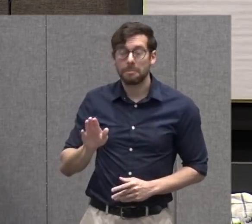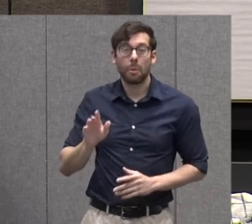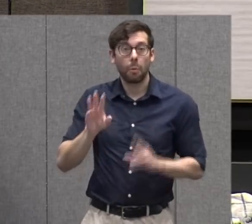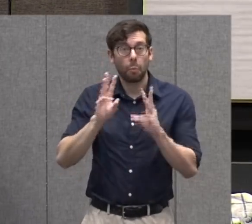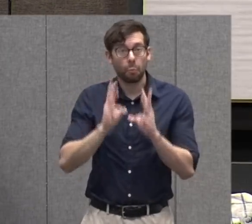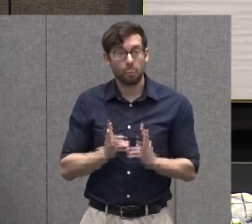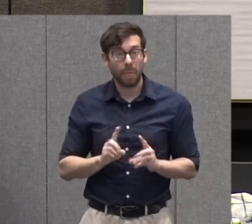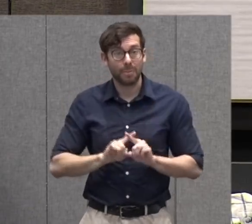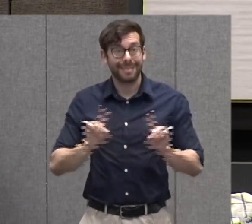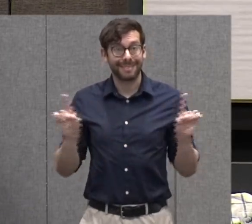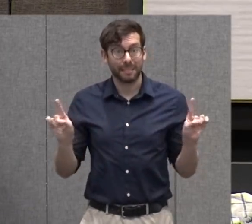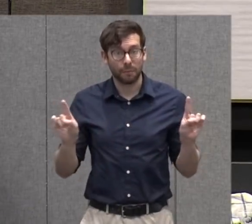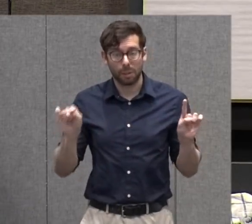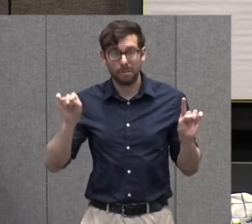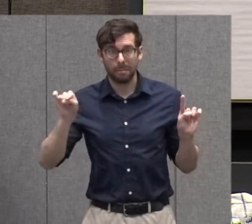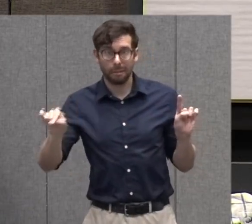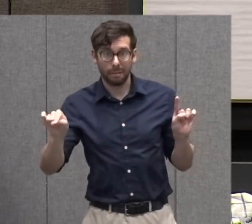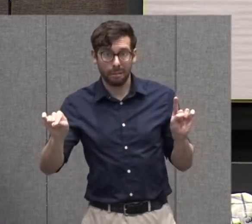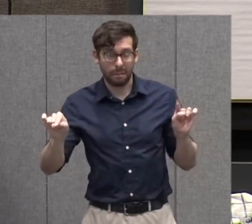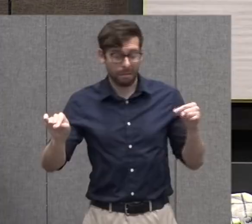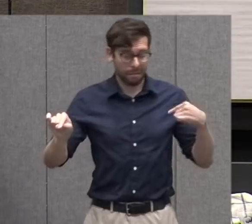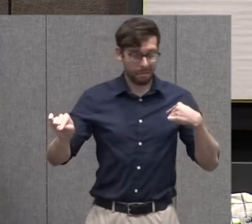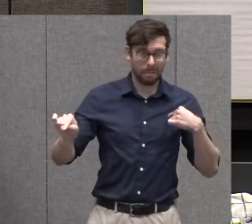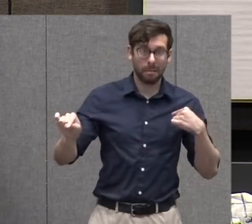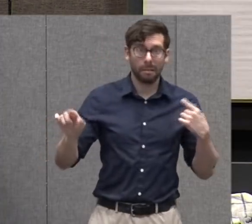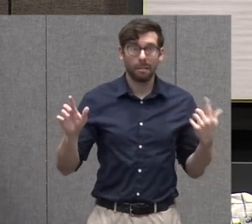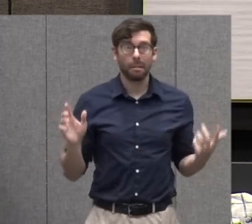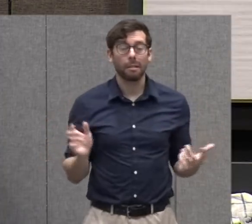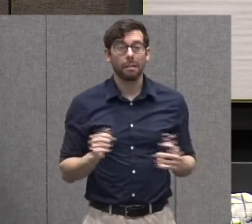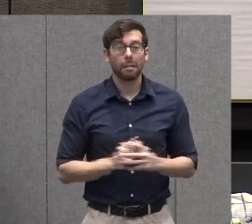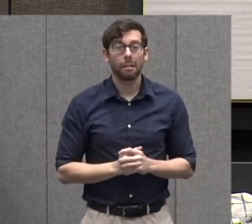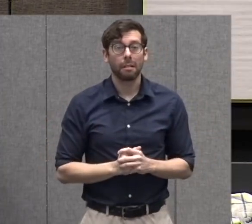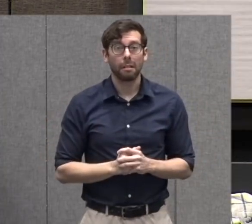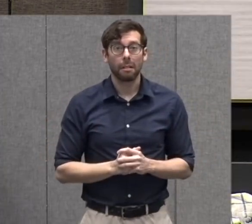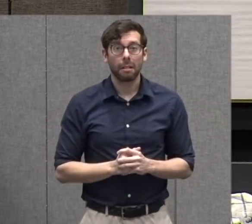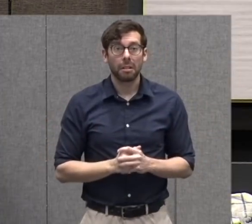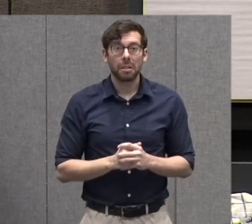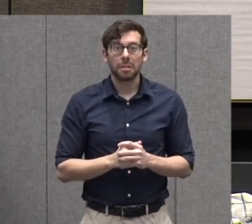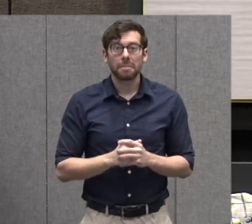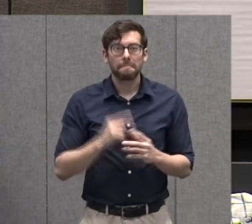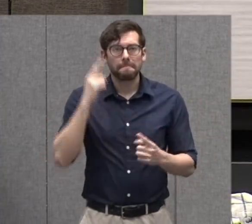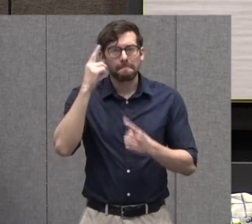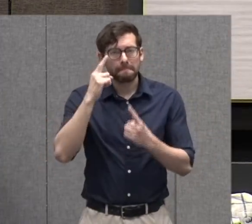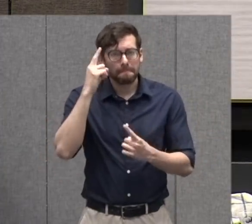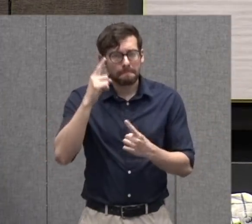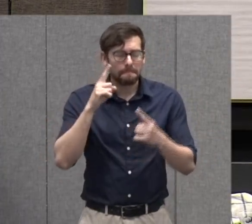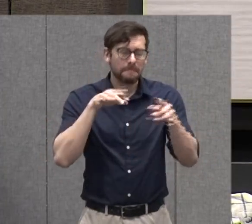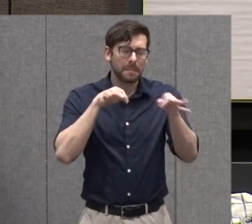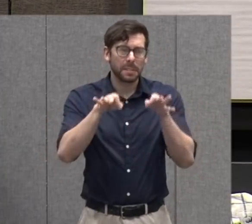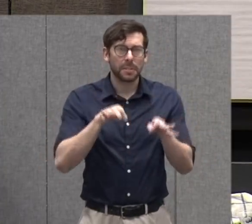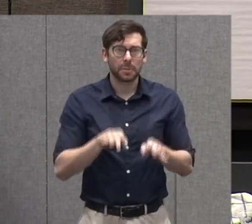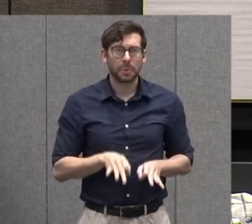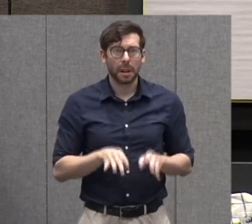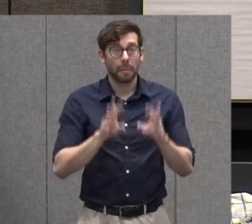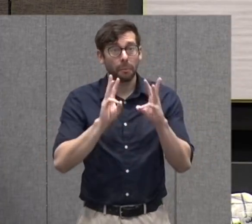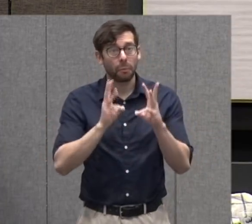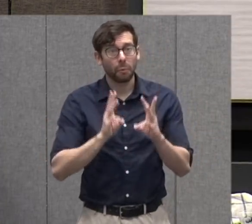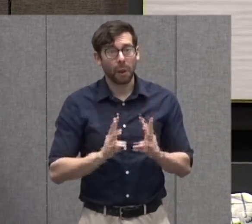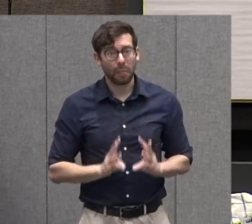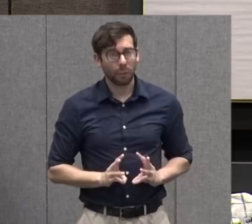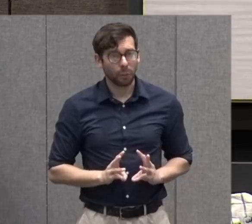other things we want to think about to describe and think about what is weather is